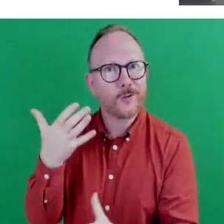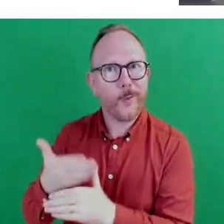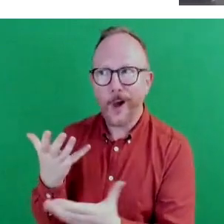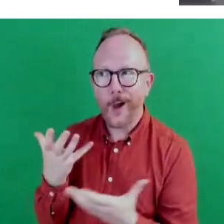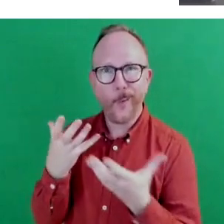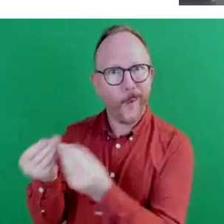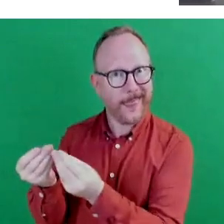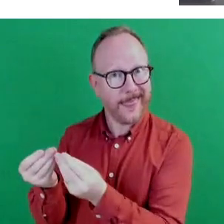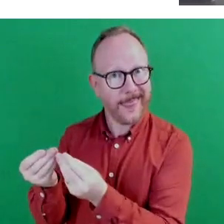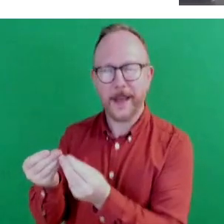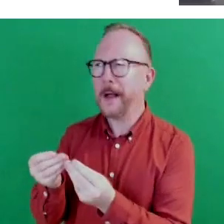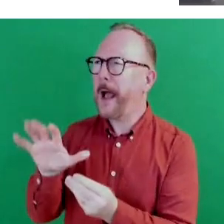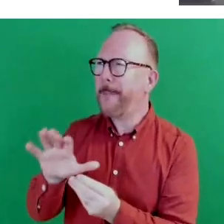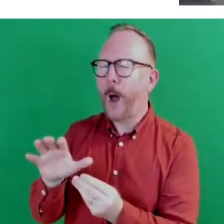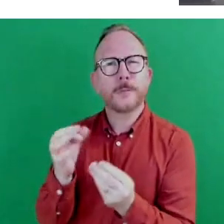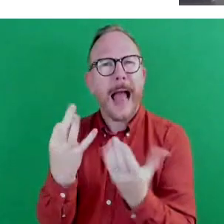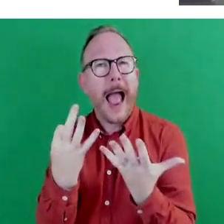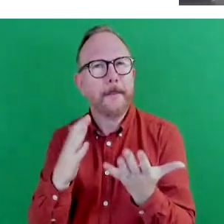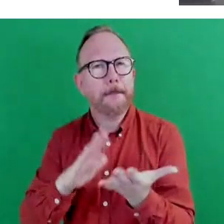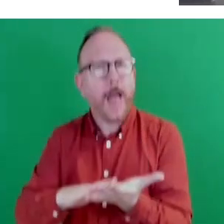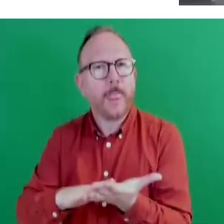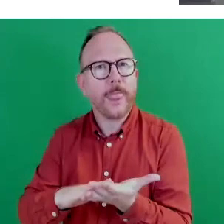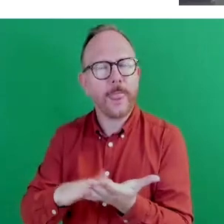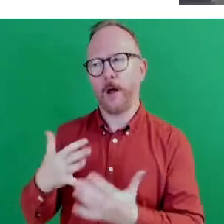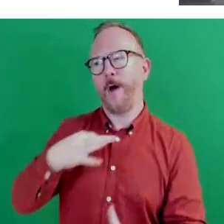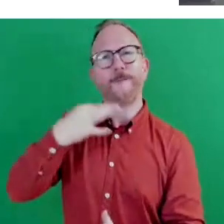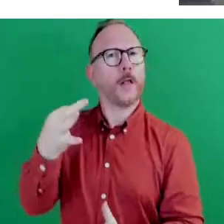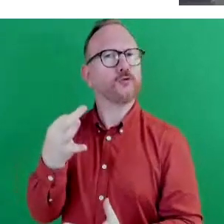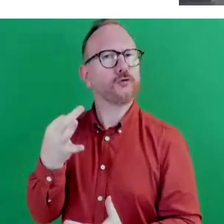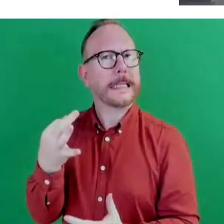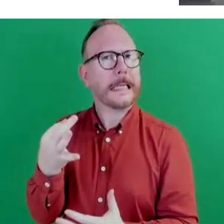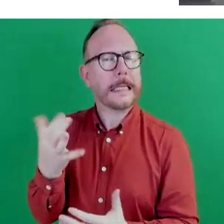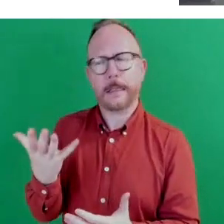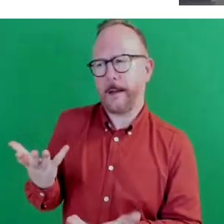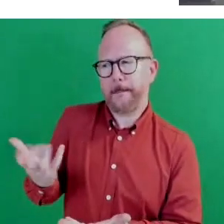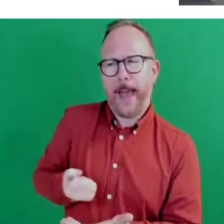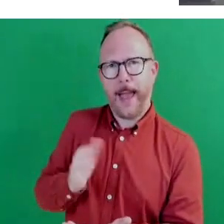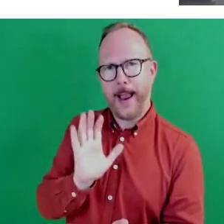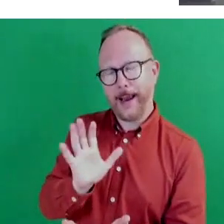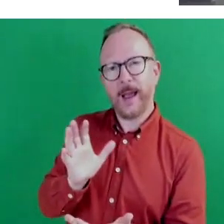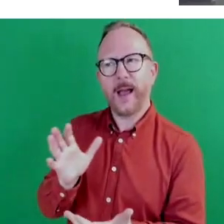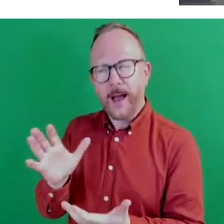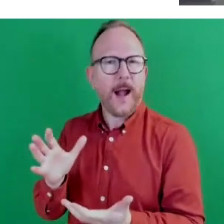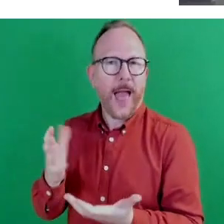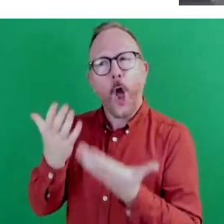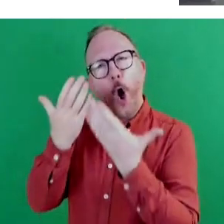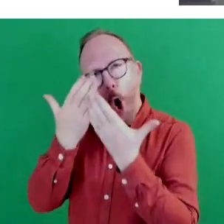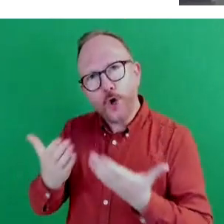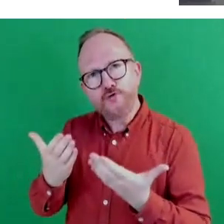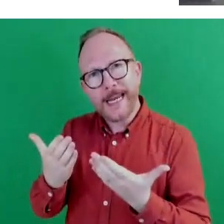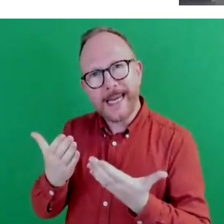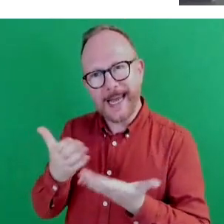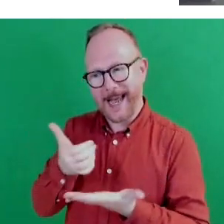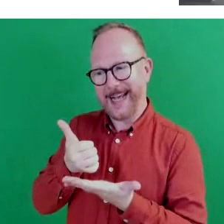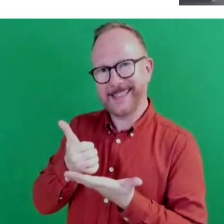months of unpaid honorary sort of post as an assistant psychologist, which just is generally